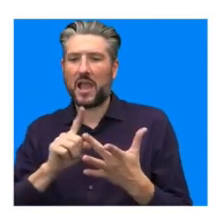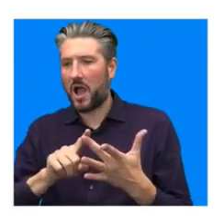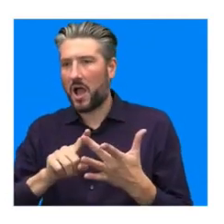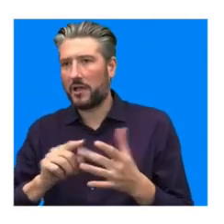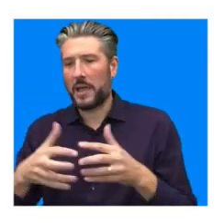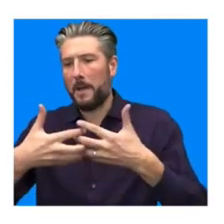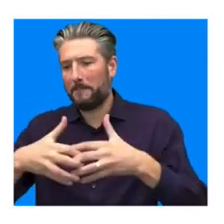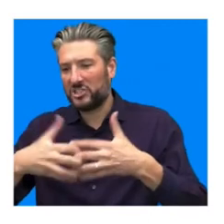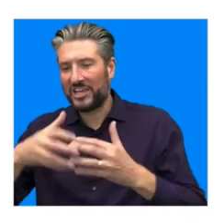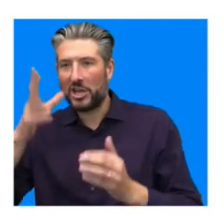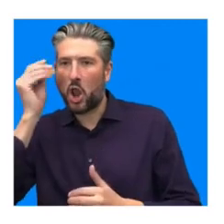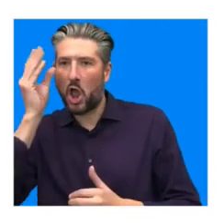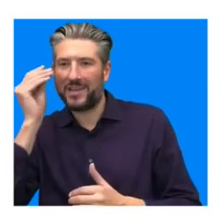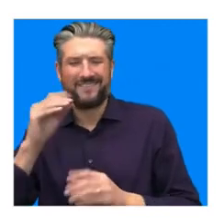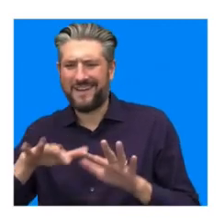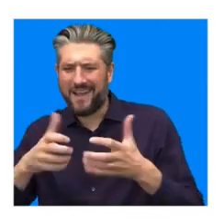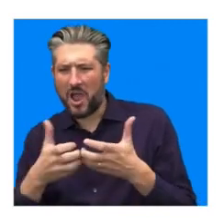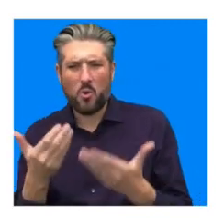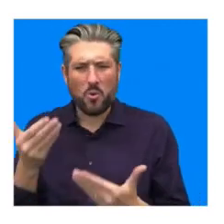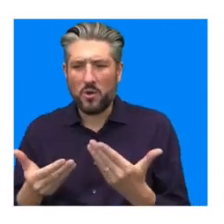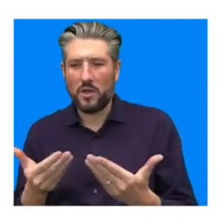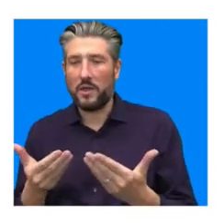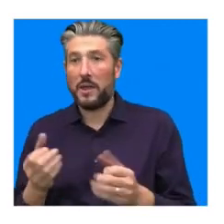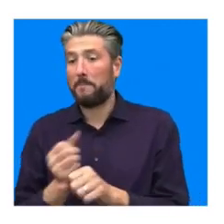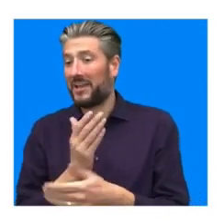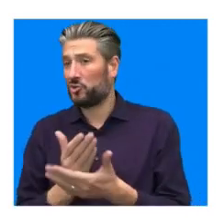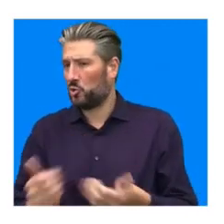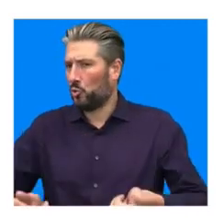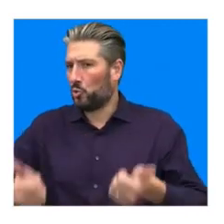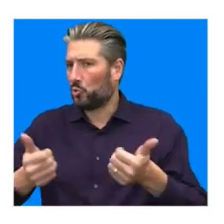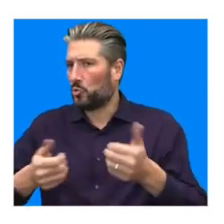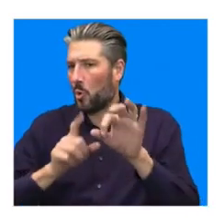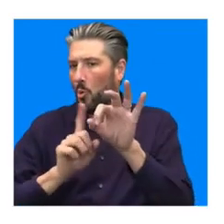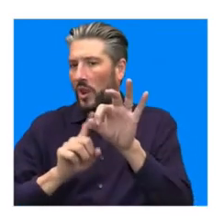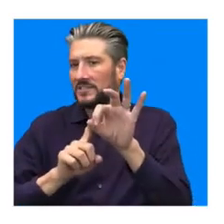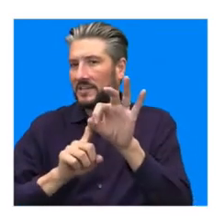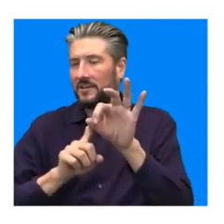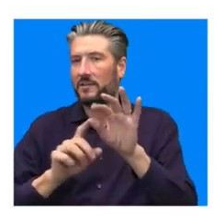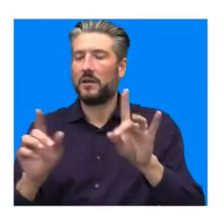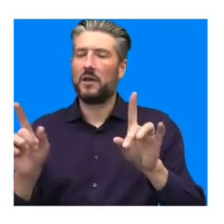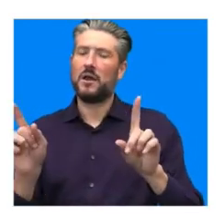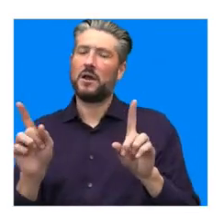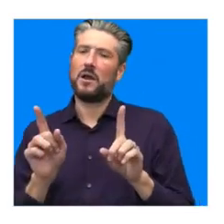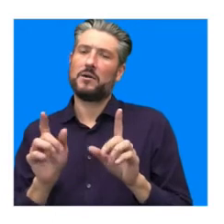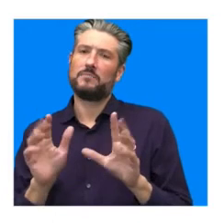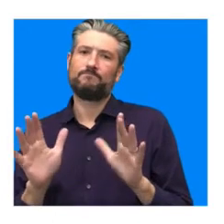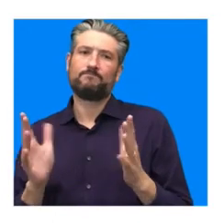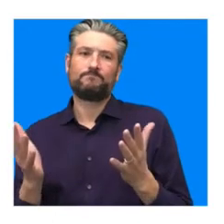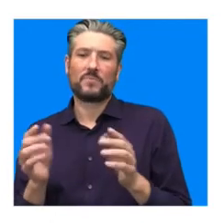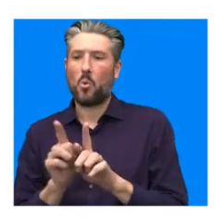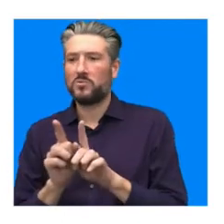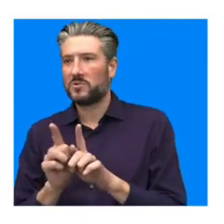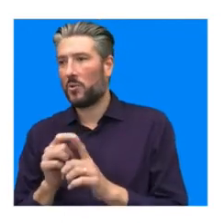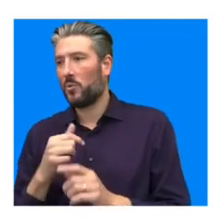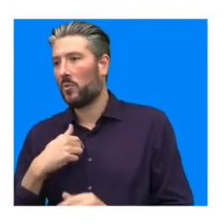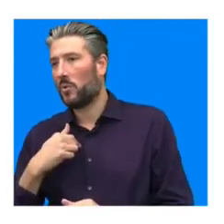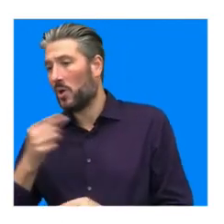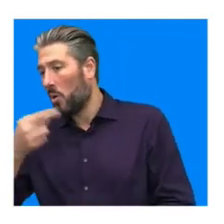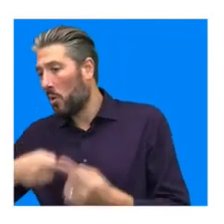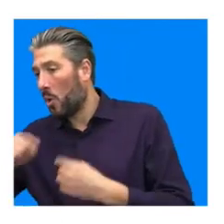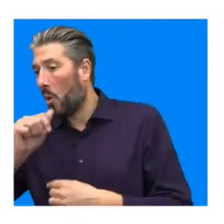the quality is provided, but also the techniques which we'll learn from where we've